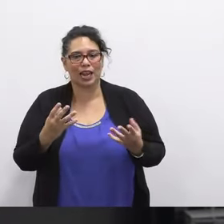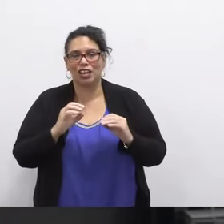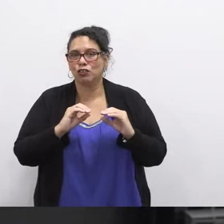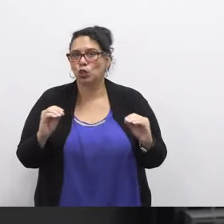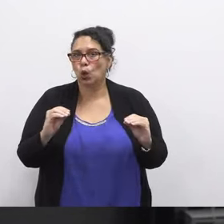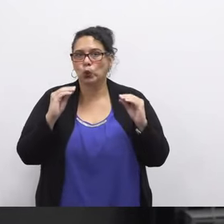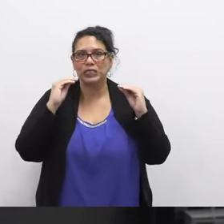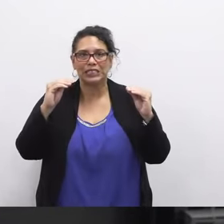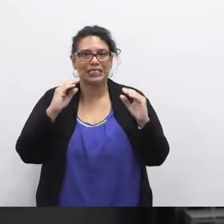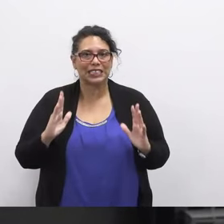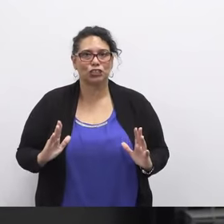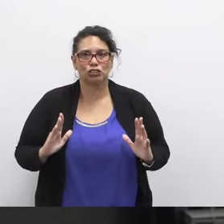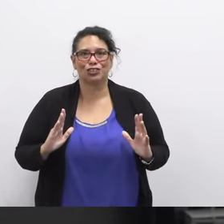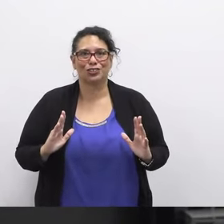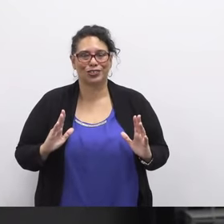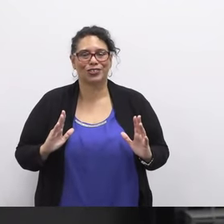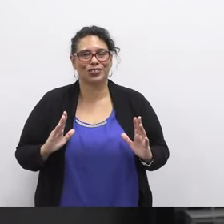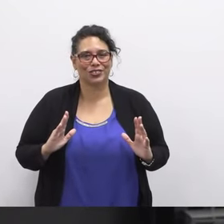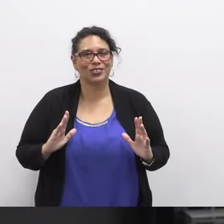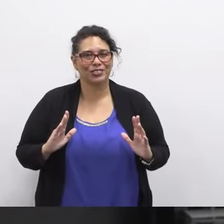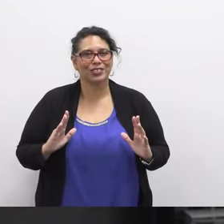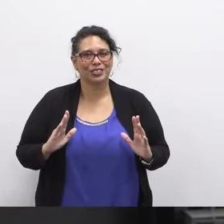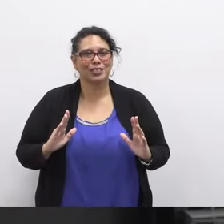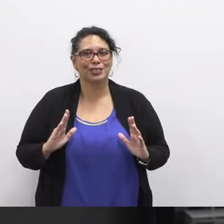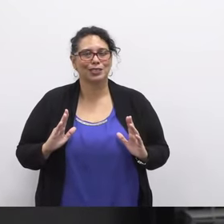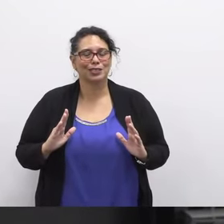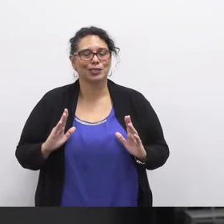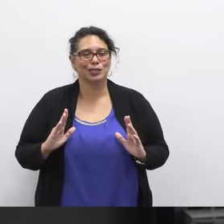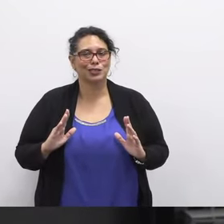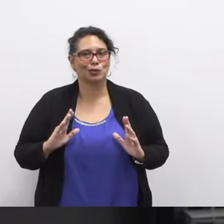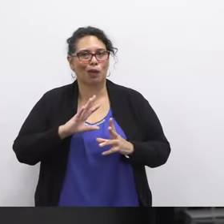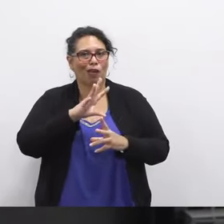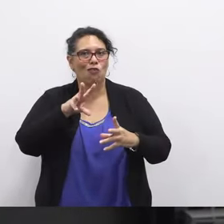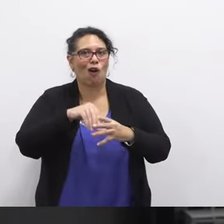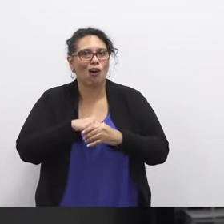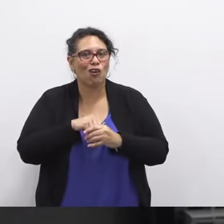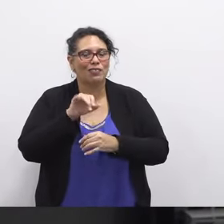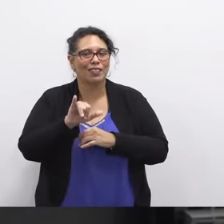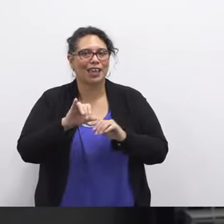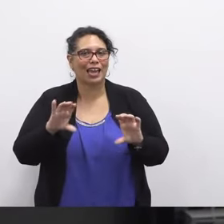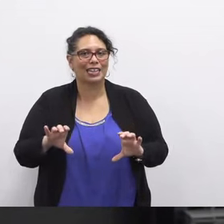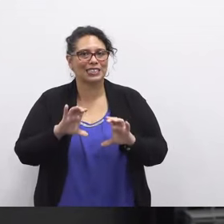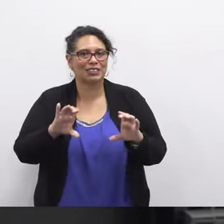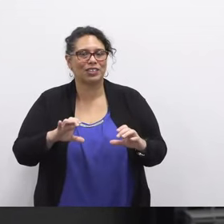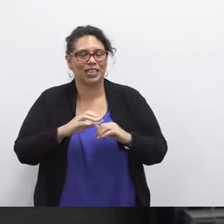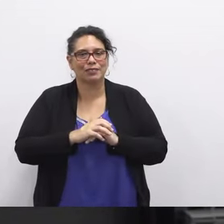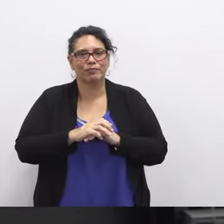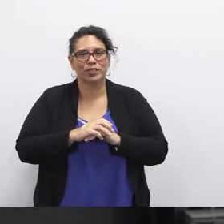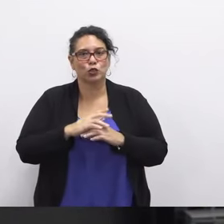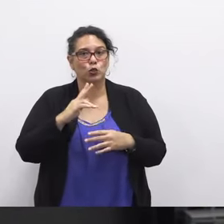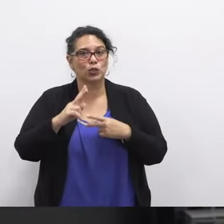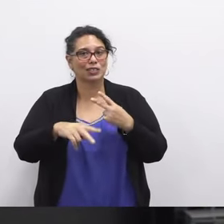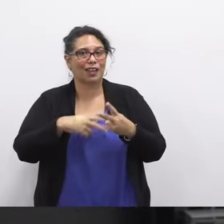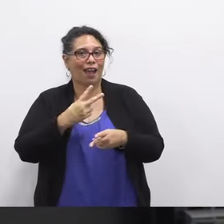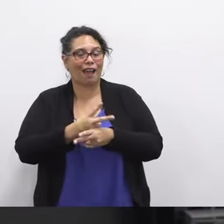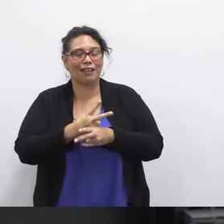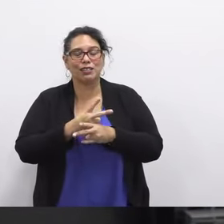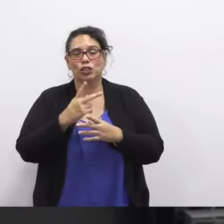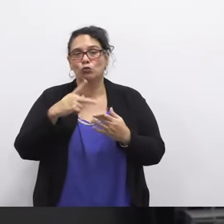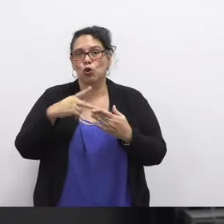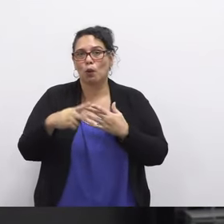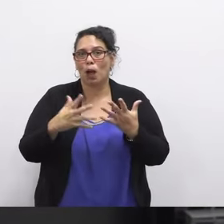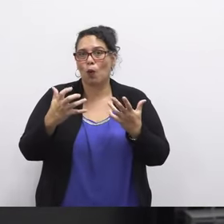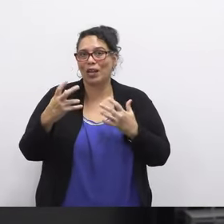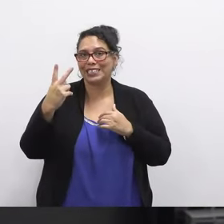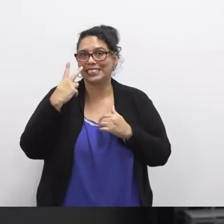to hold on to partake in that activity. So these are the types of programs I would love to see in schools, and